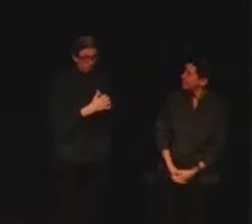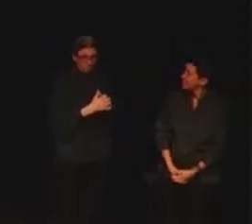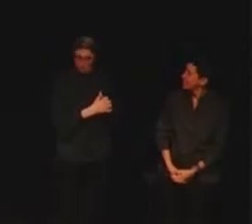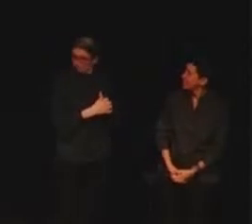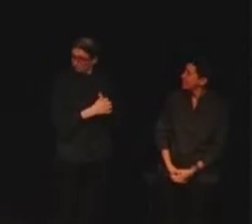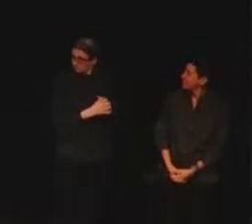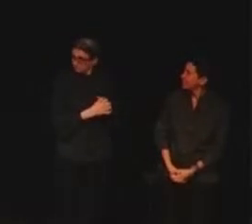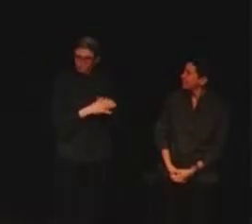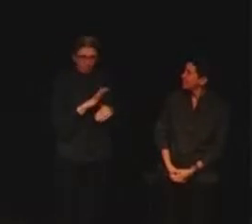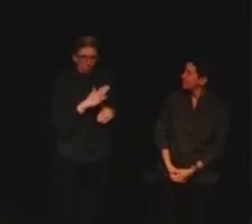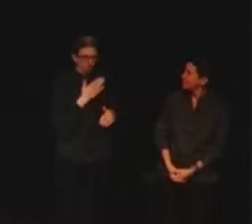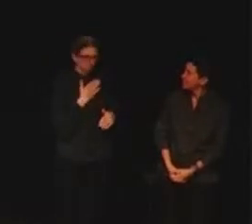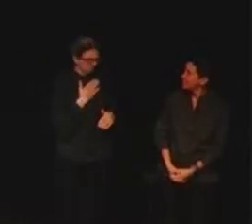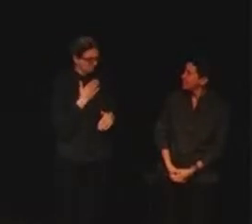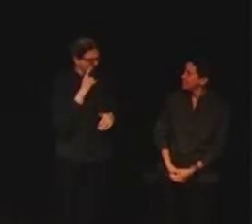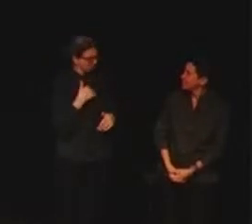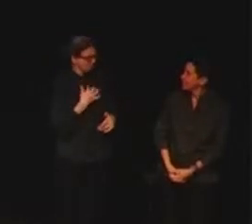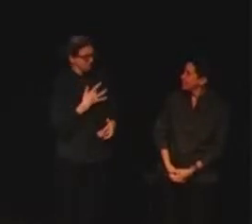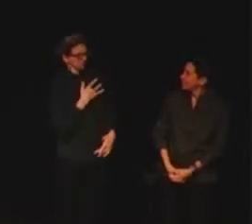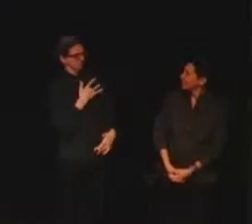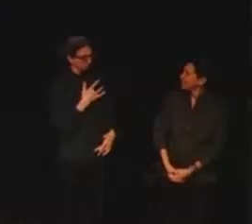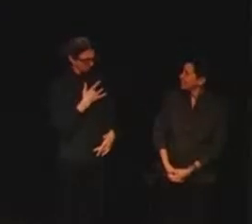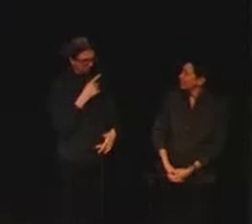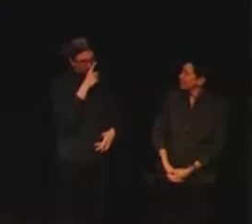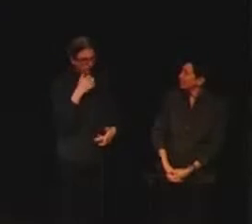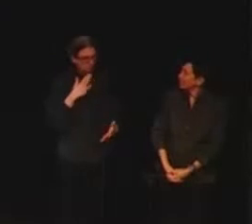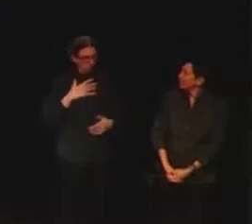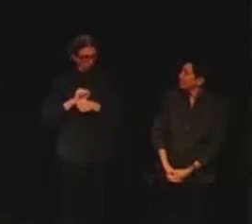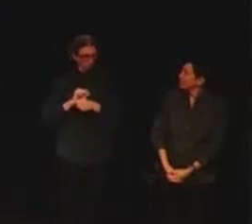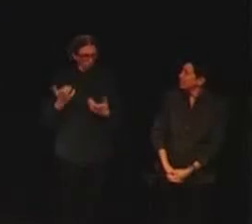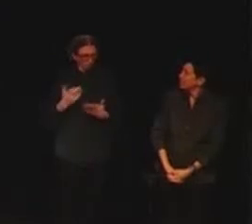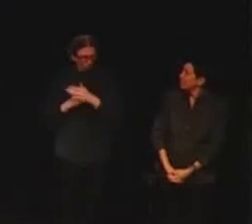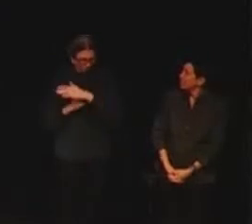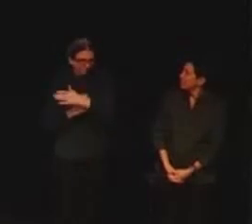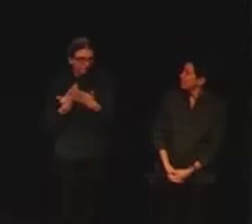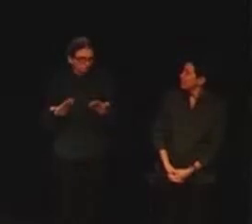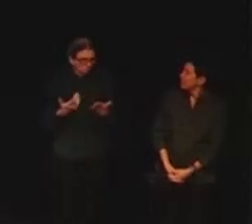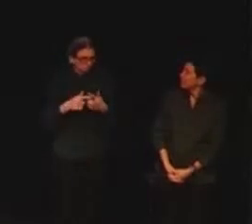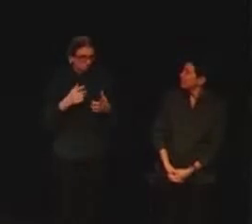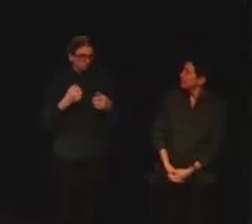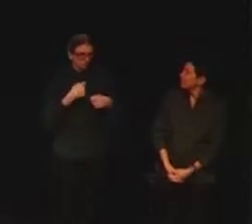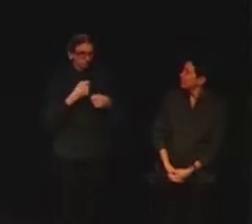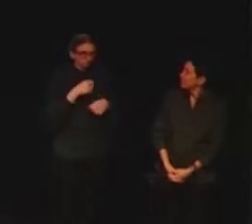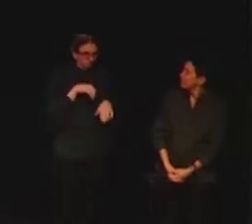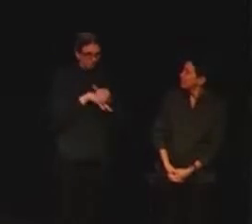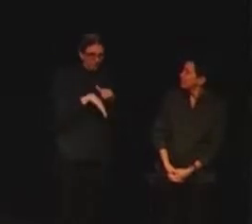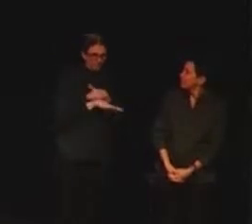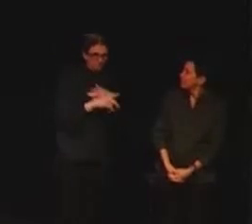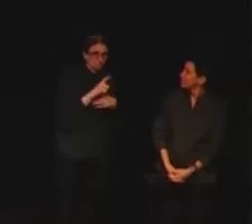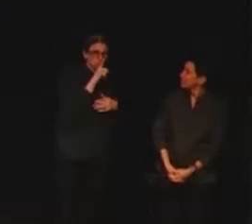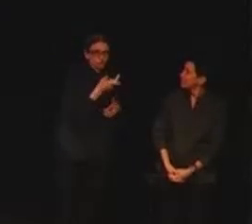has a place in my heart, because some of the work that we do at the Cerebral Palsy Alliance Research Foundation is to make access more